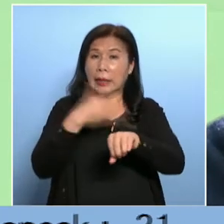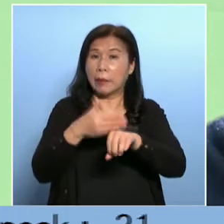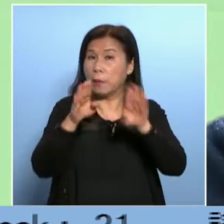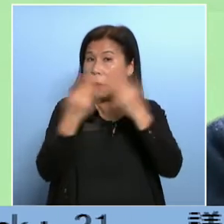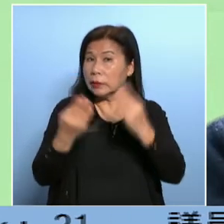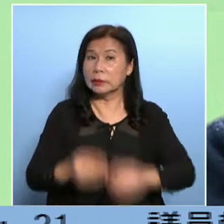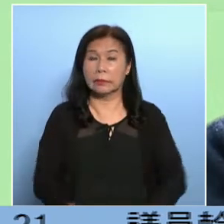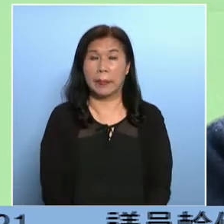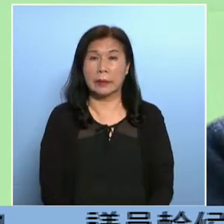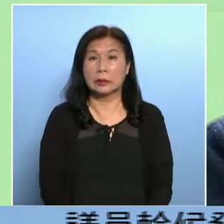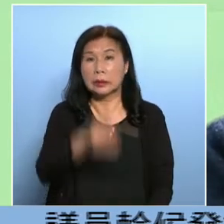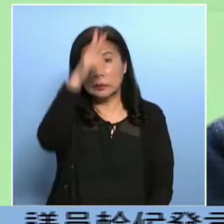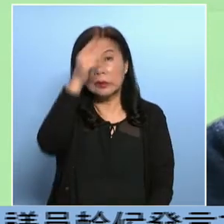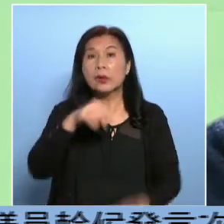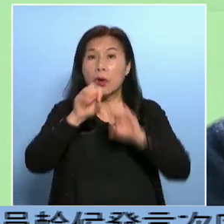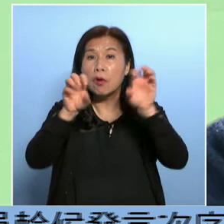defenses?